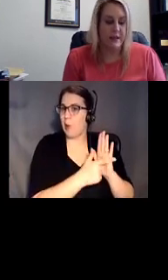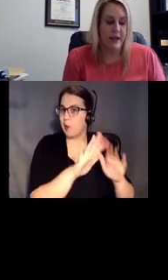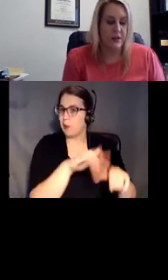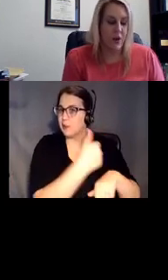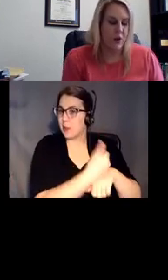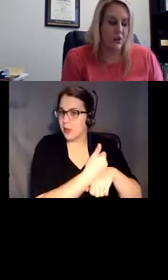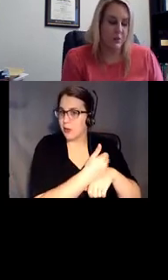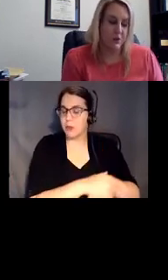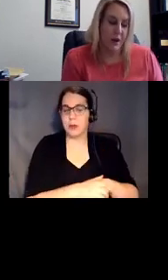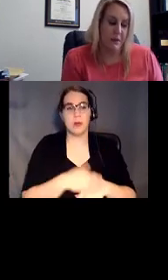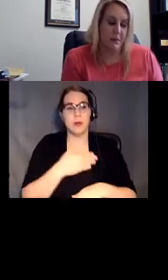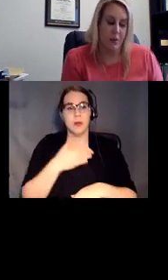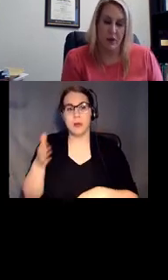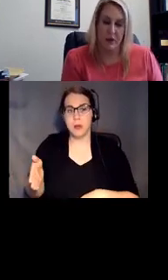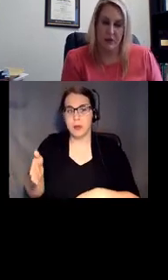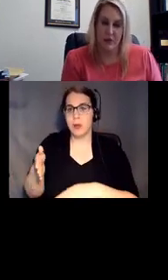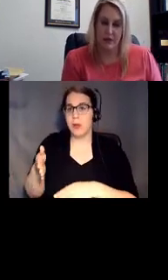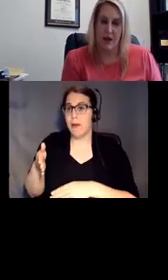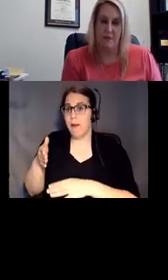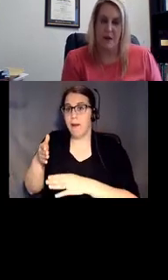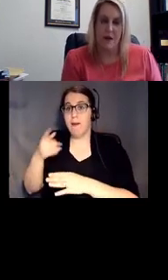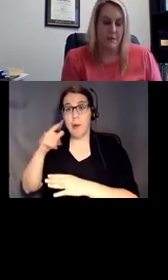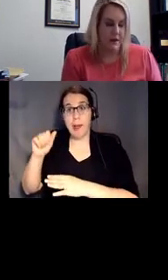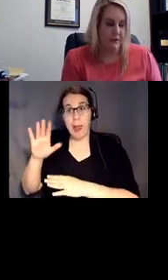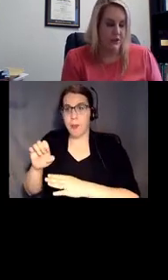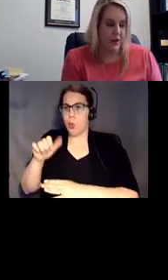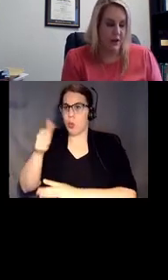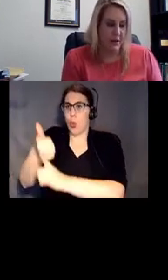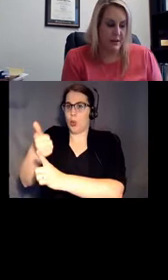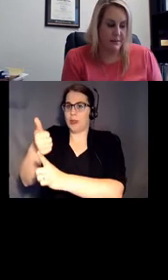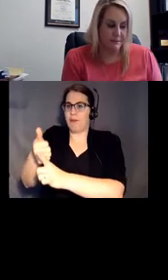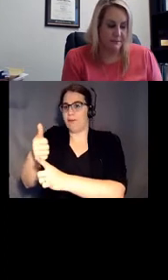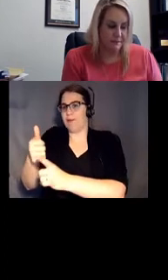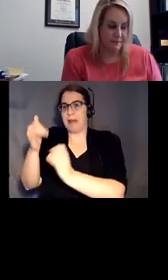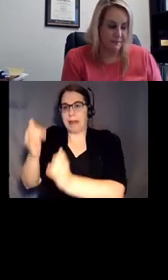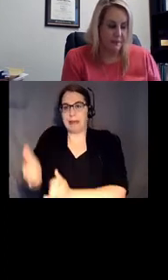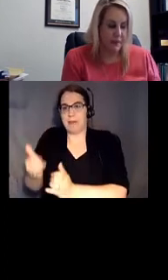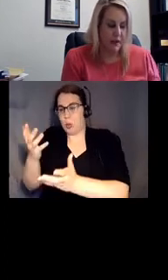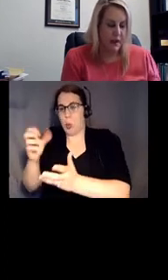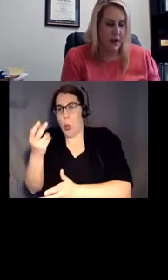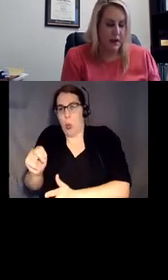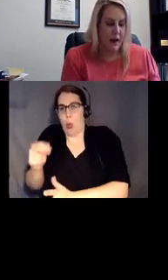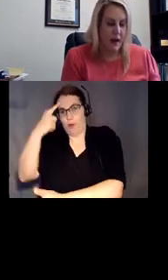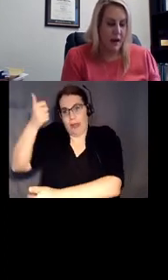individual maintains ownership, which might be important to some beneficiaries.